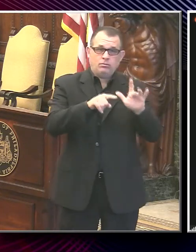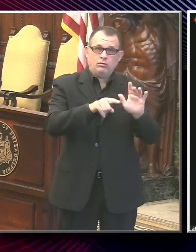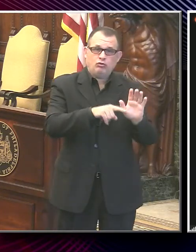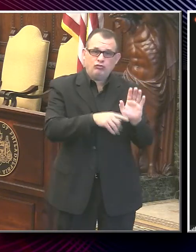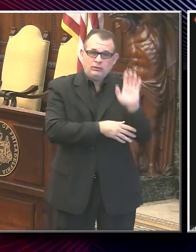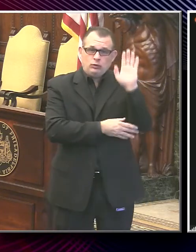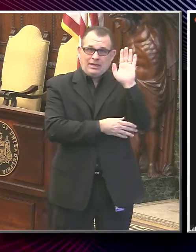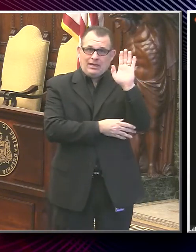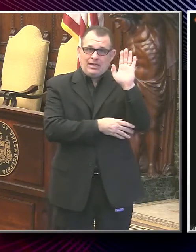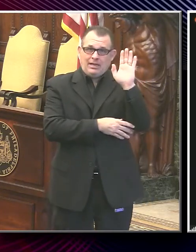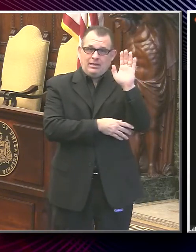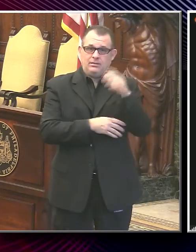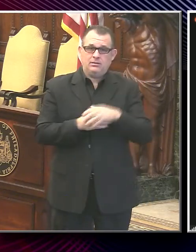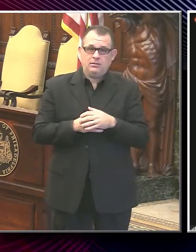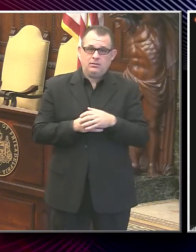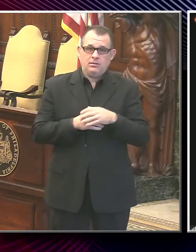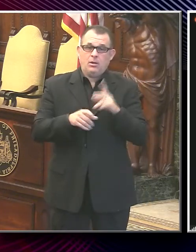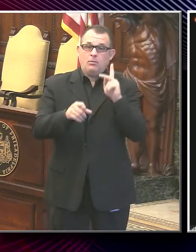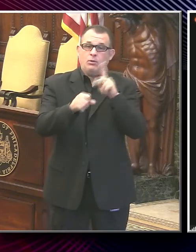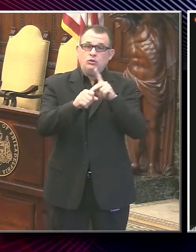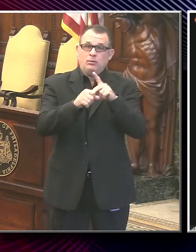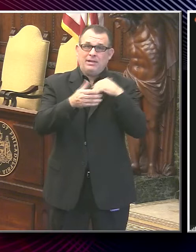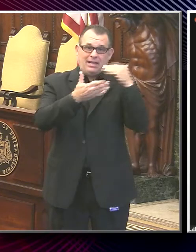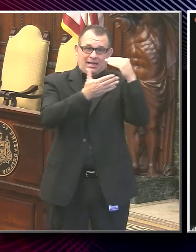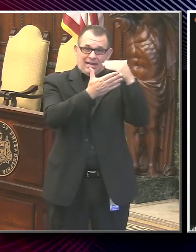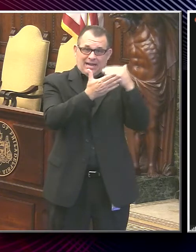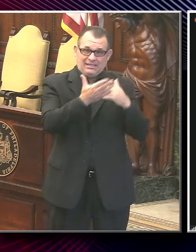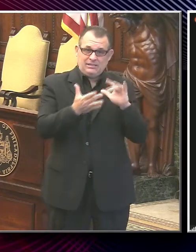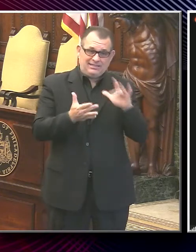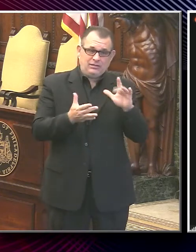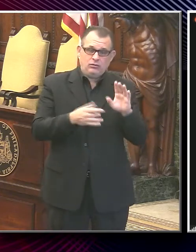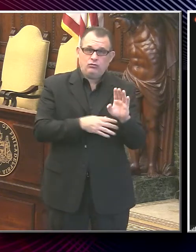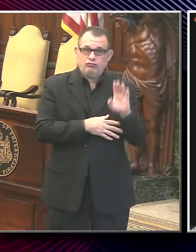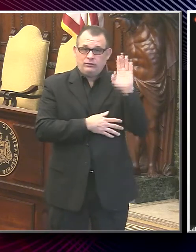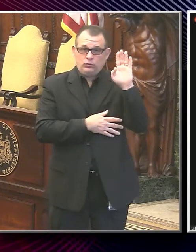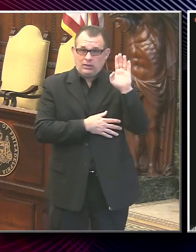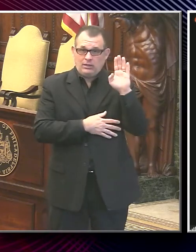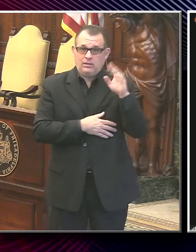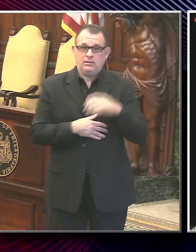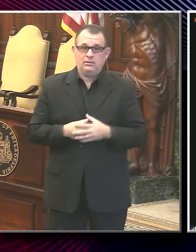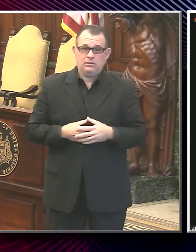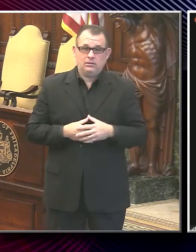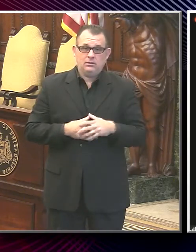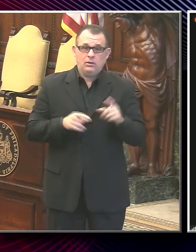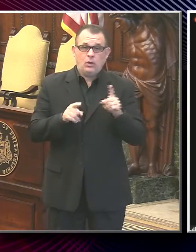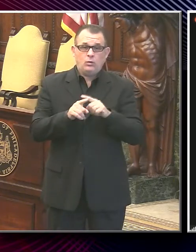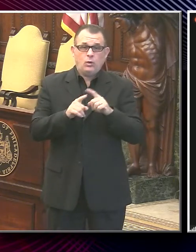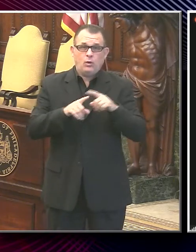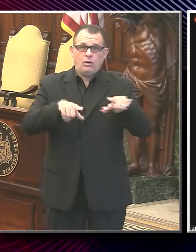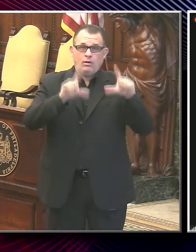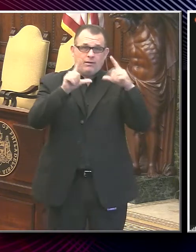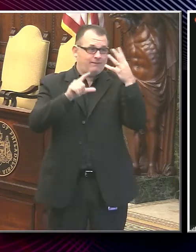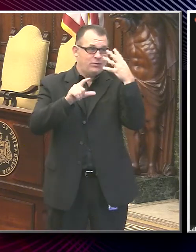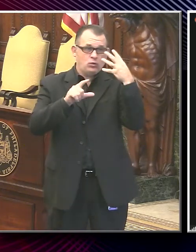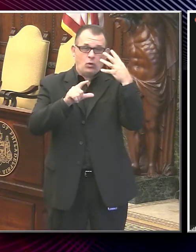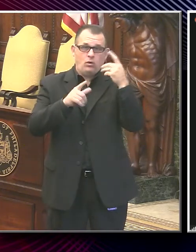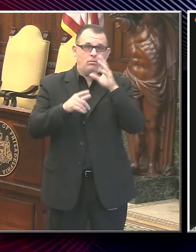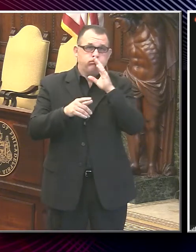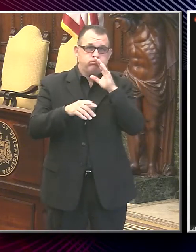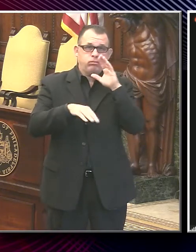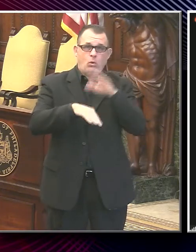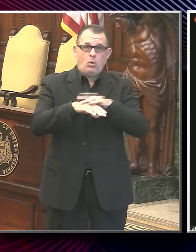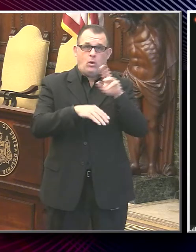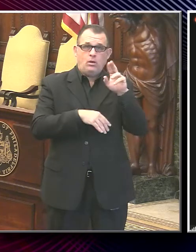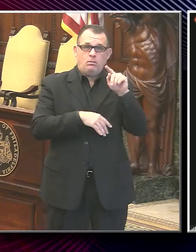can be found under the participants list. We also ask that you use video to ask your question if you are able to for broadcasting